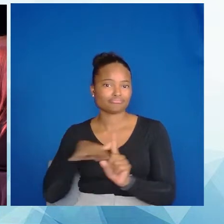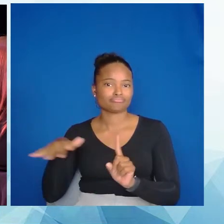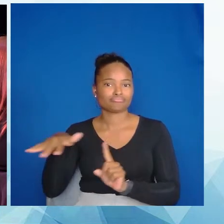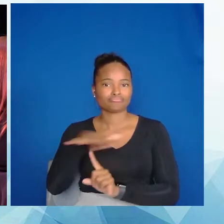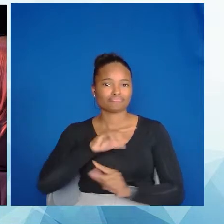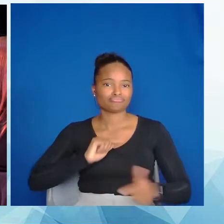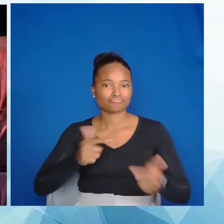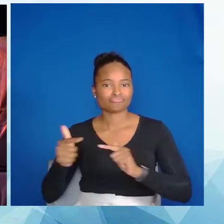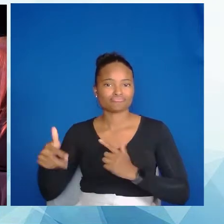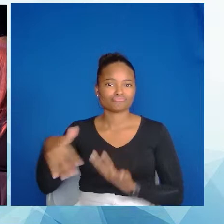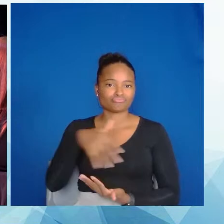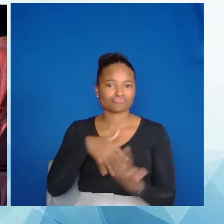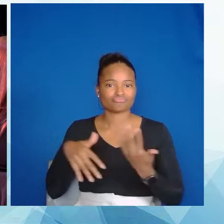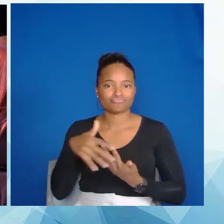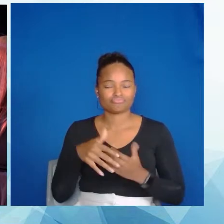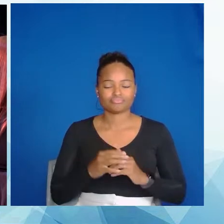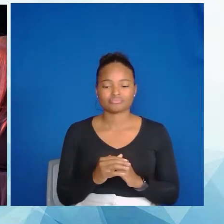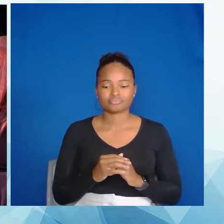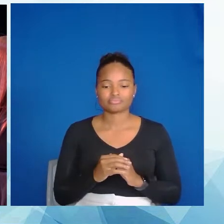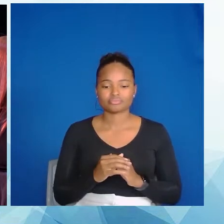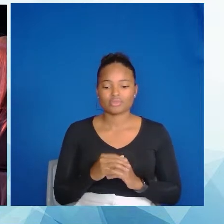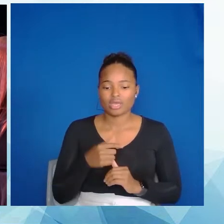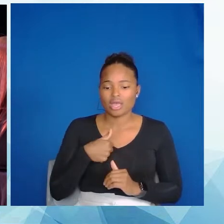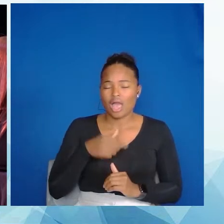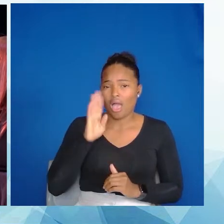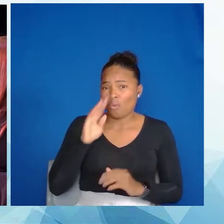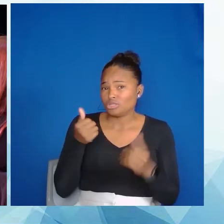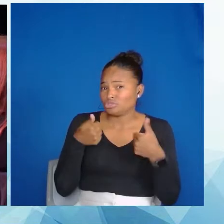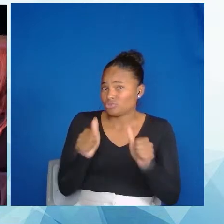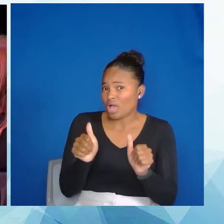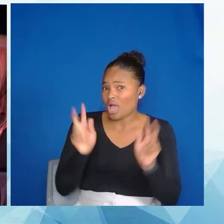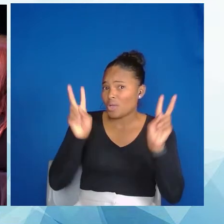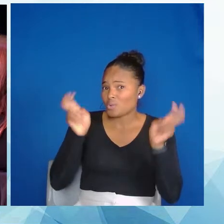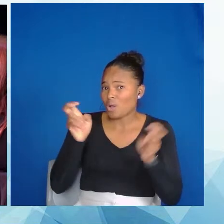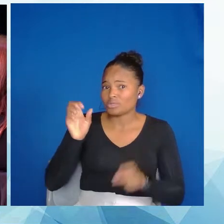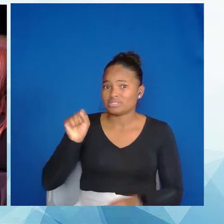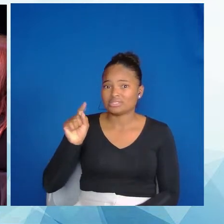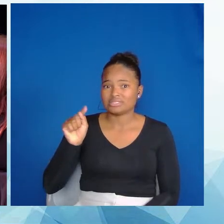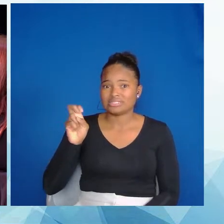I want to try to quote Stephen Covey.